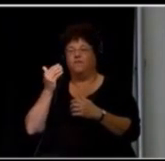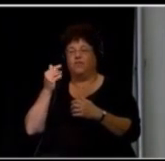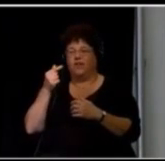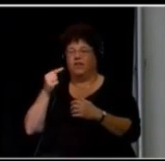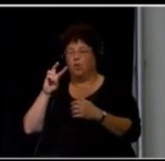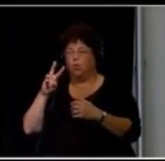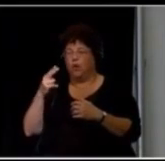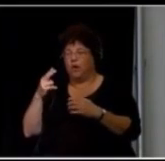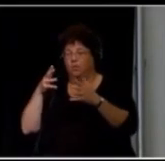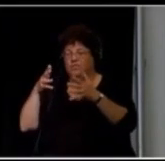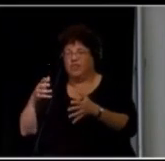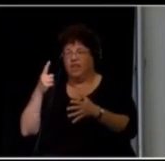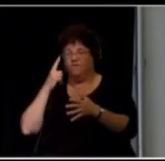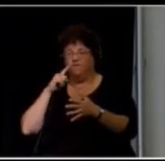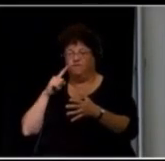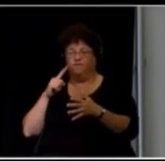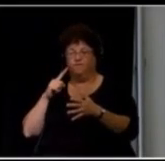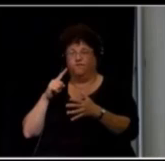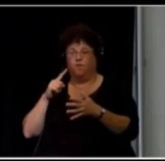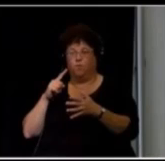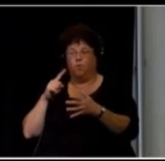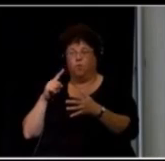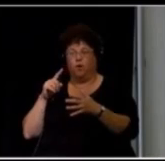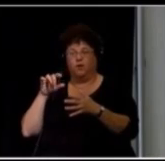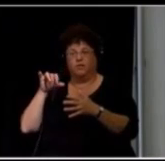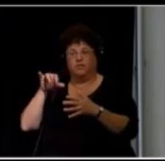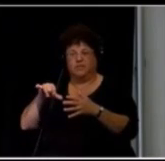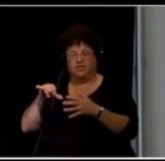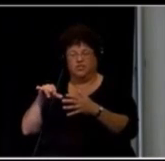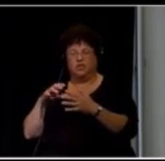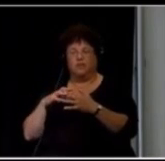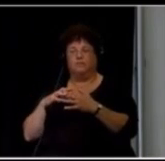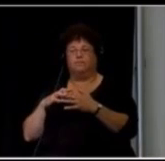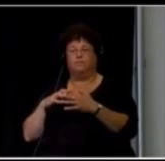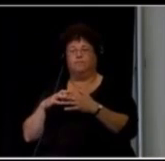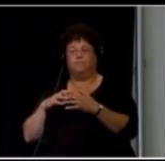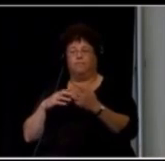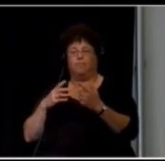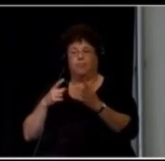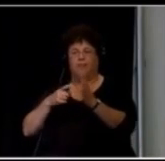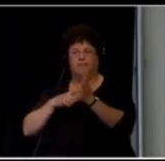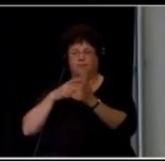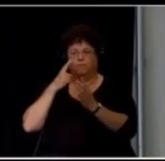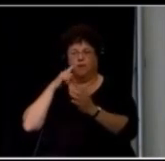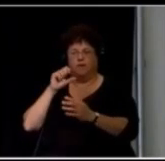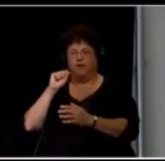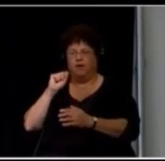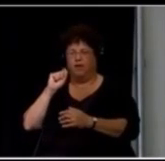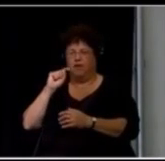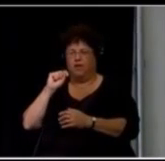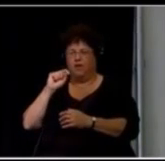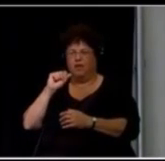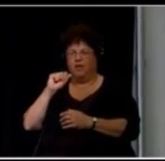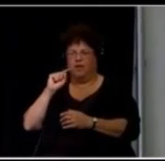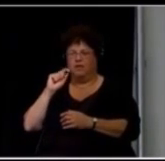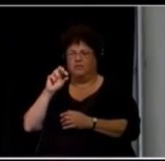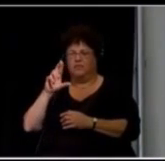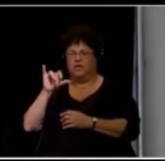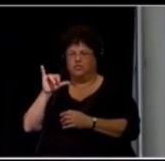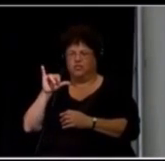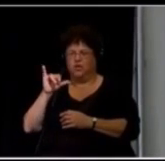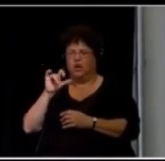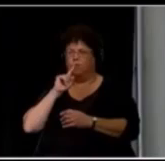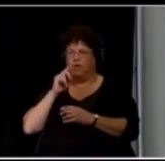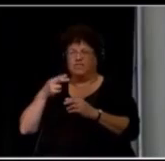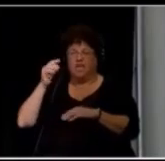left over for stationary. The way it's looking, demand for stationary is higher than